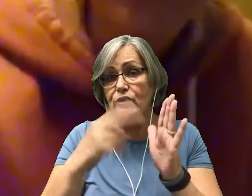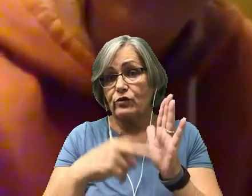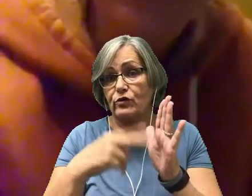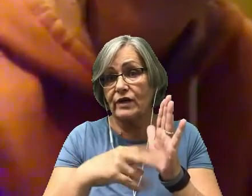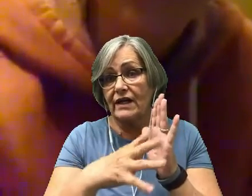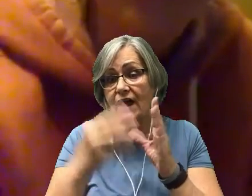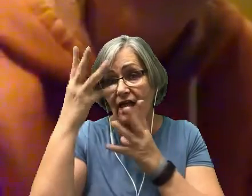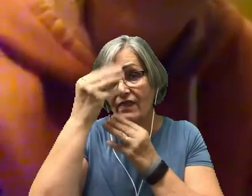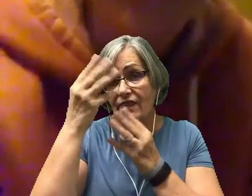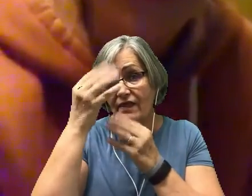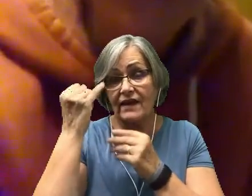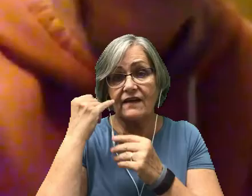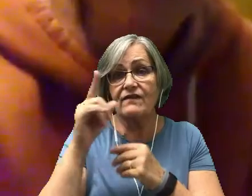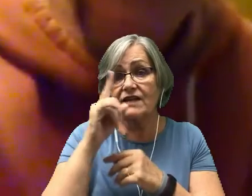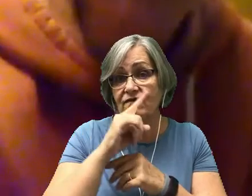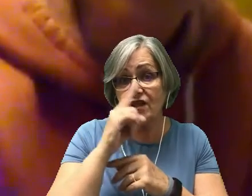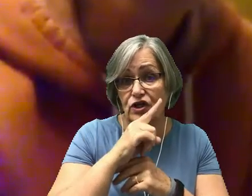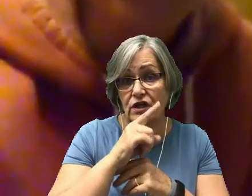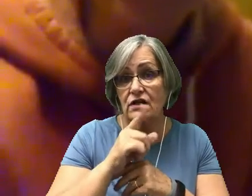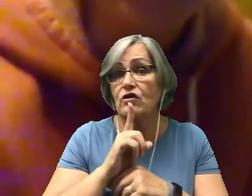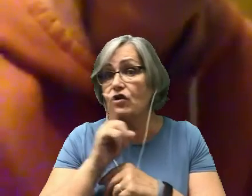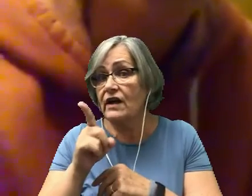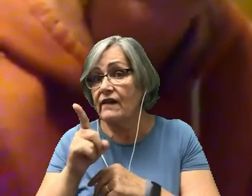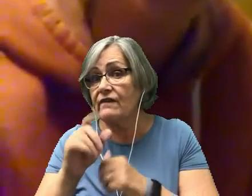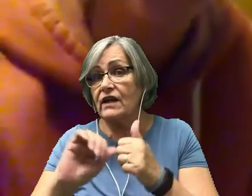to choose a book to read and think about if it's